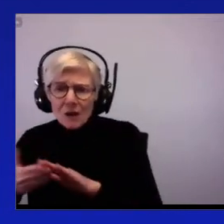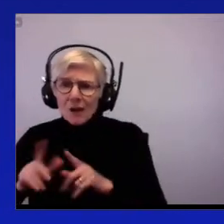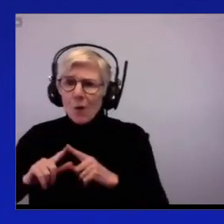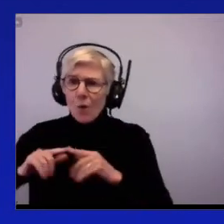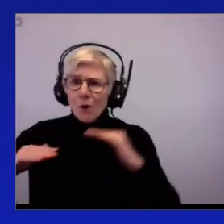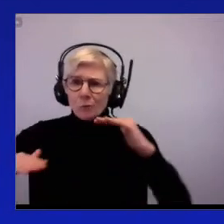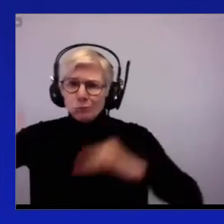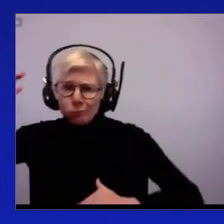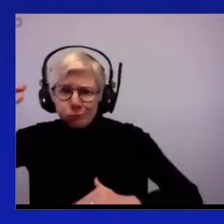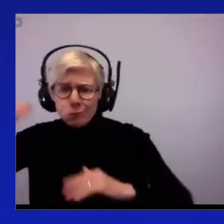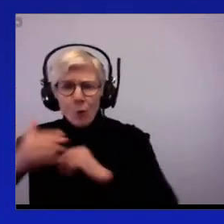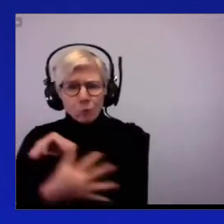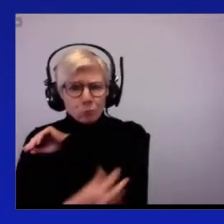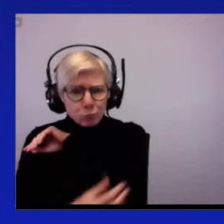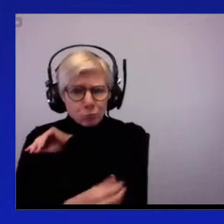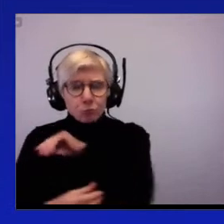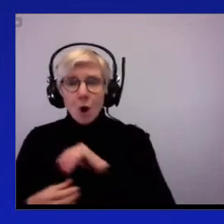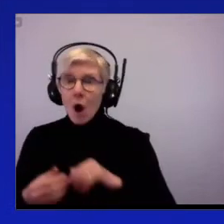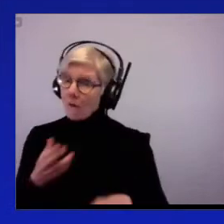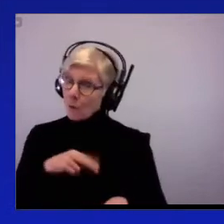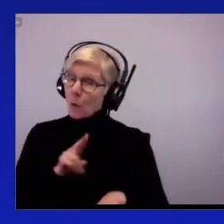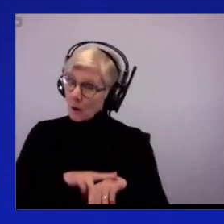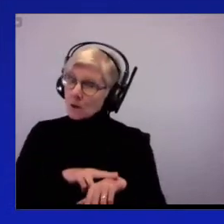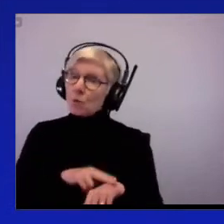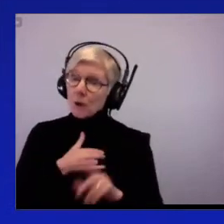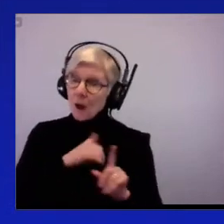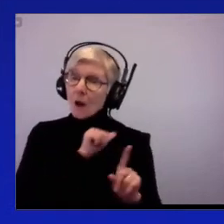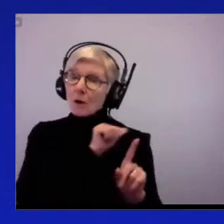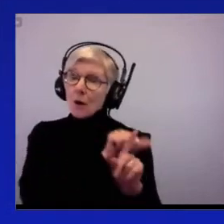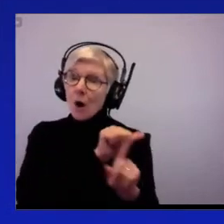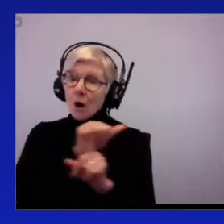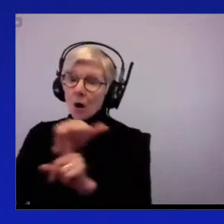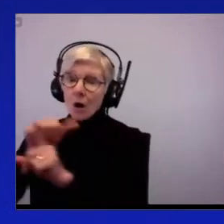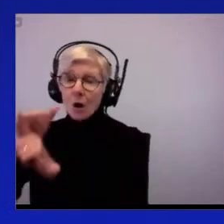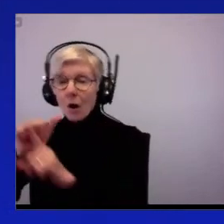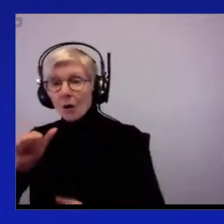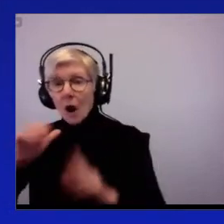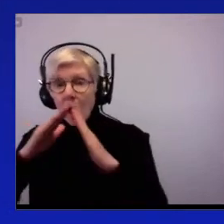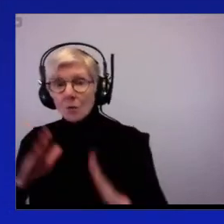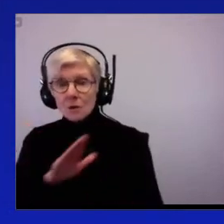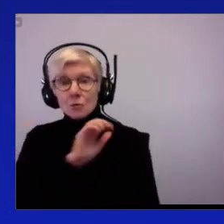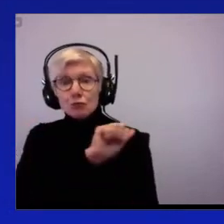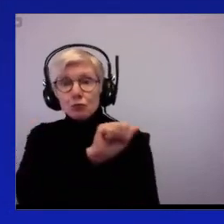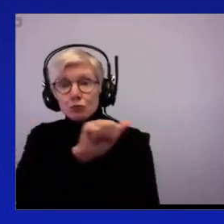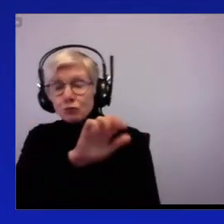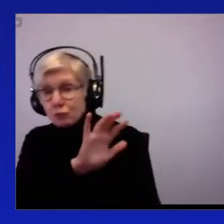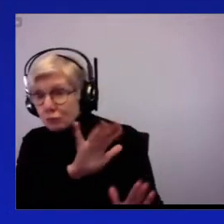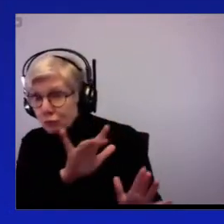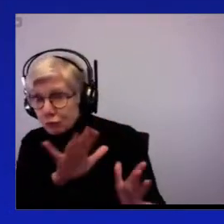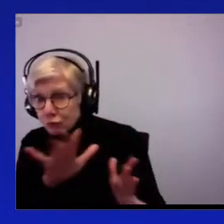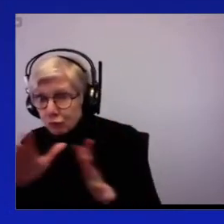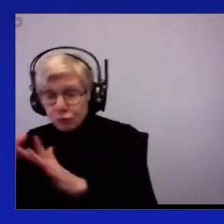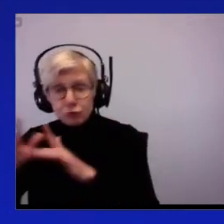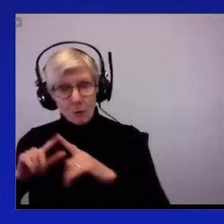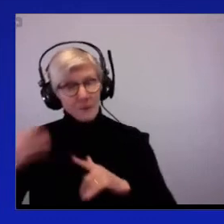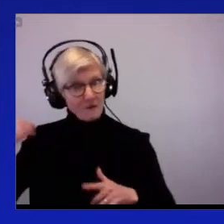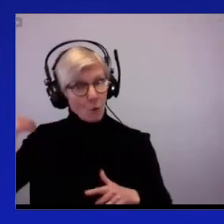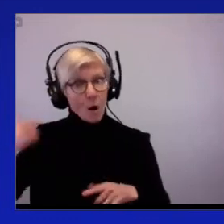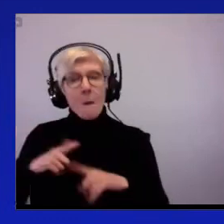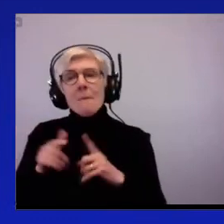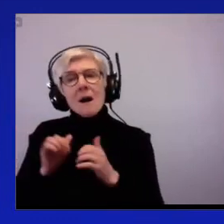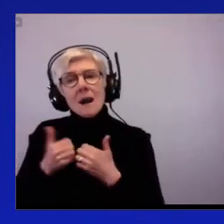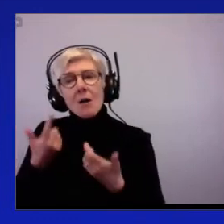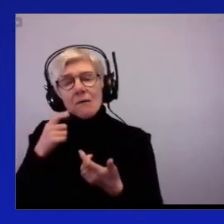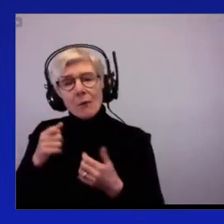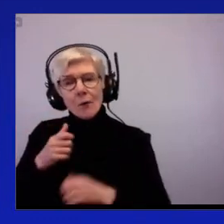knock on doors and really do that outreach. I'm just wondering how that outreach will be integrated into potentially